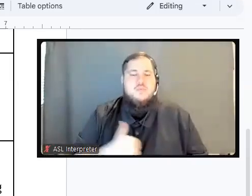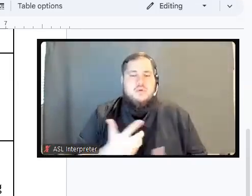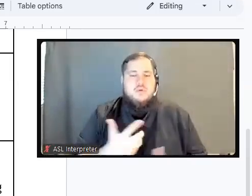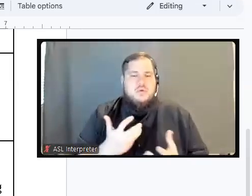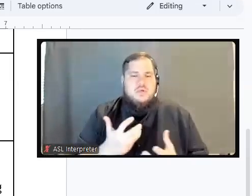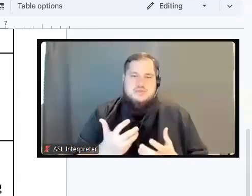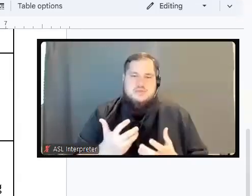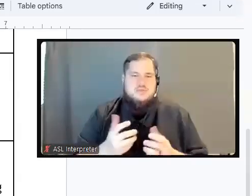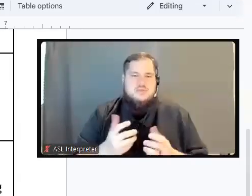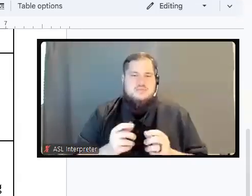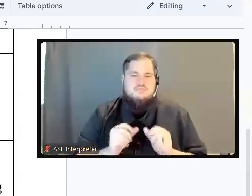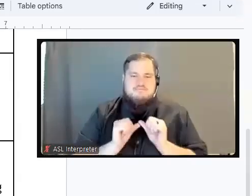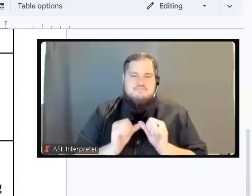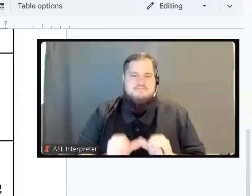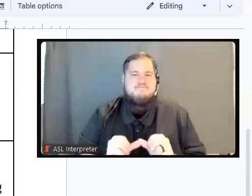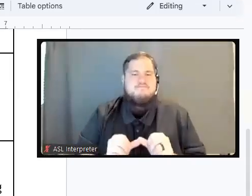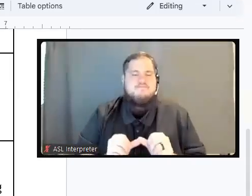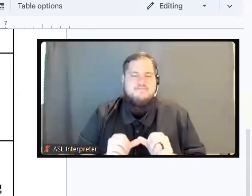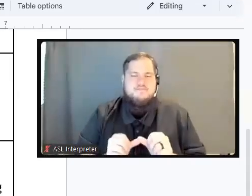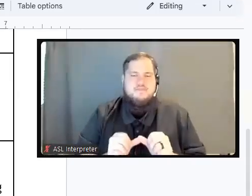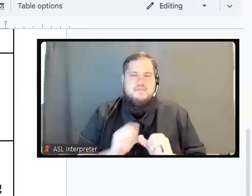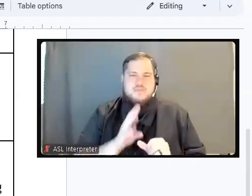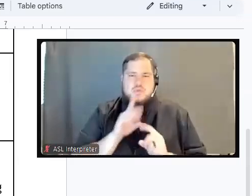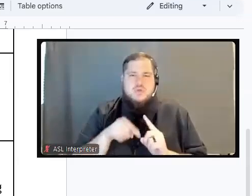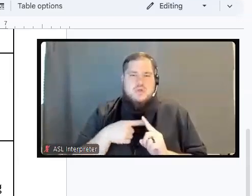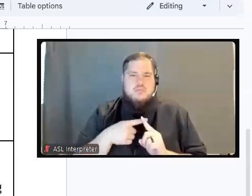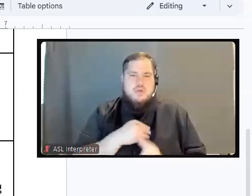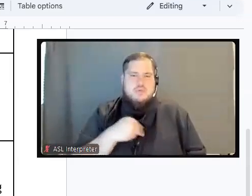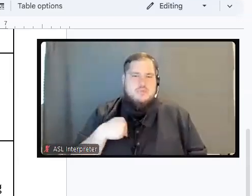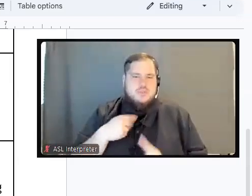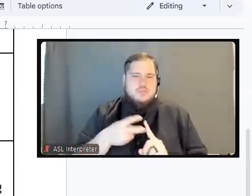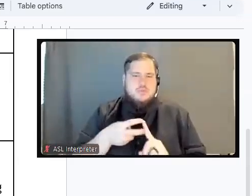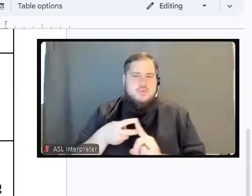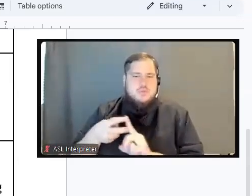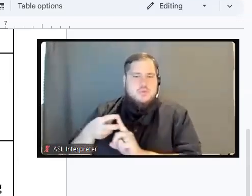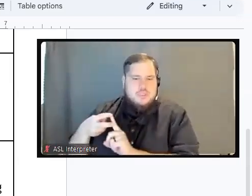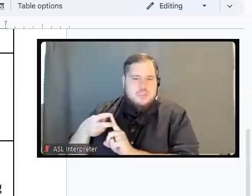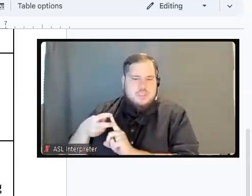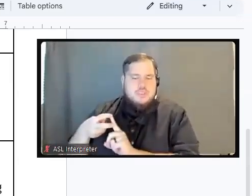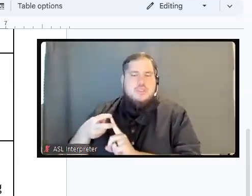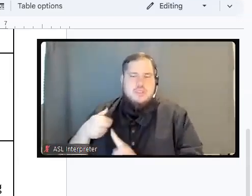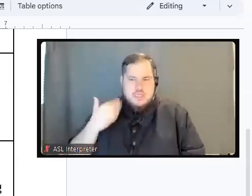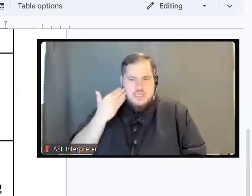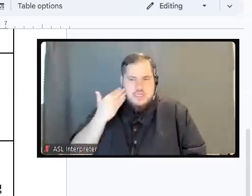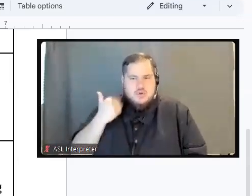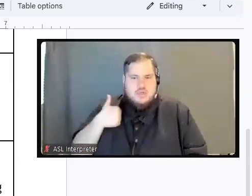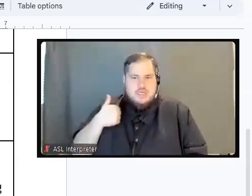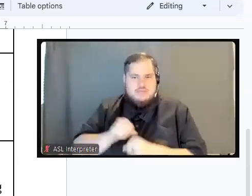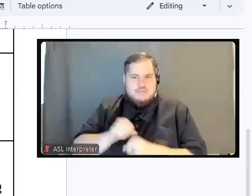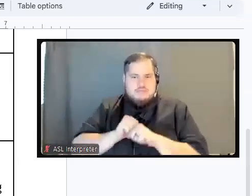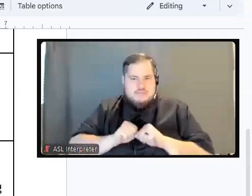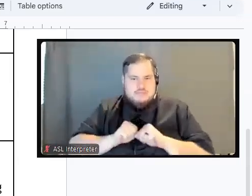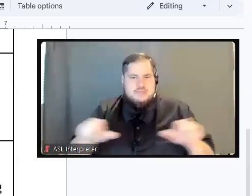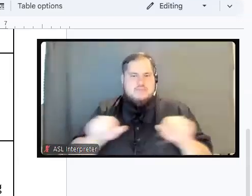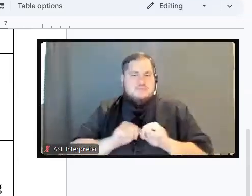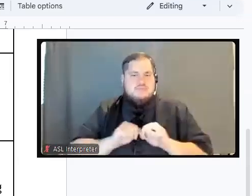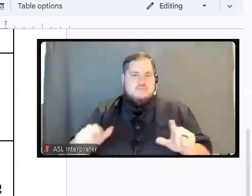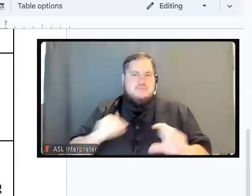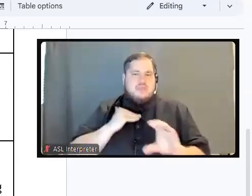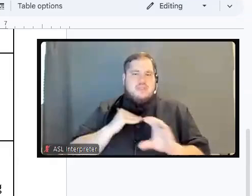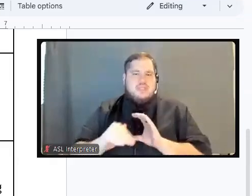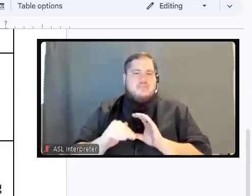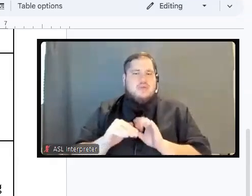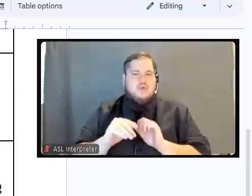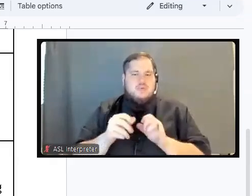move forward and talk about our membership and recruitment. I know I've sent out several. We've got some emails to